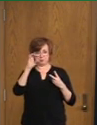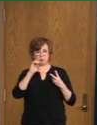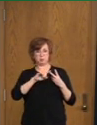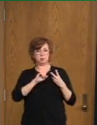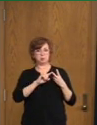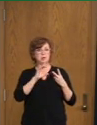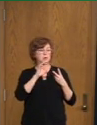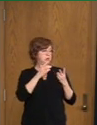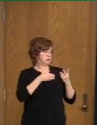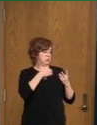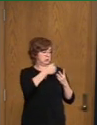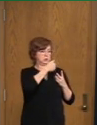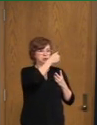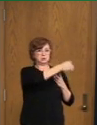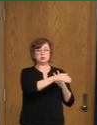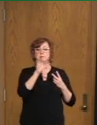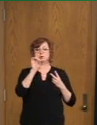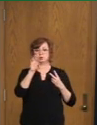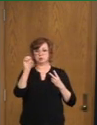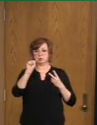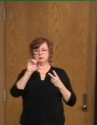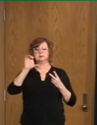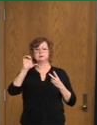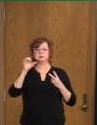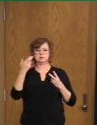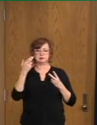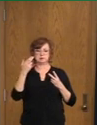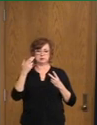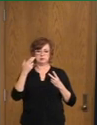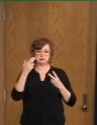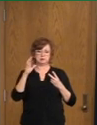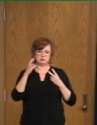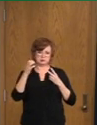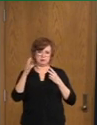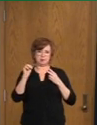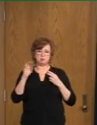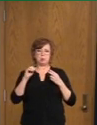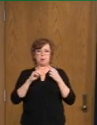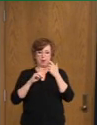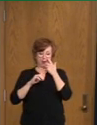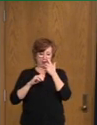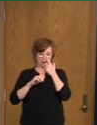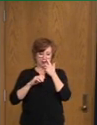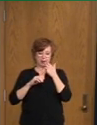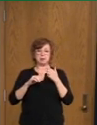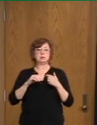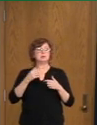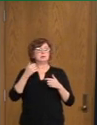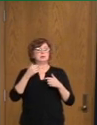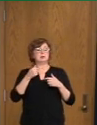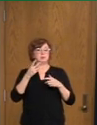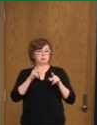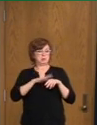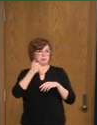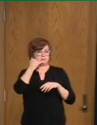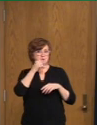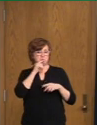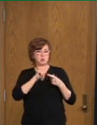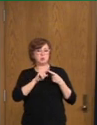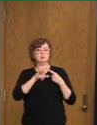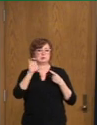and Saskatchewan's Chief Medical Health Officer, Dr. Shahab. As well, joining us on the line is the CEO of the